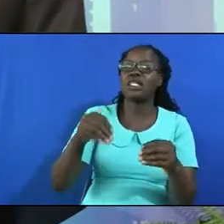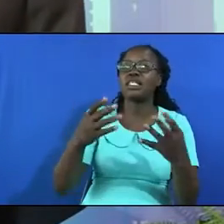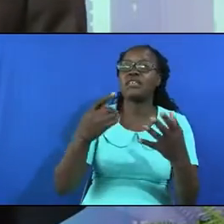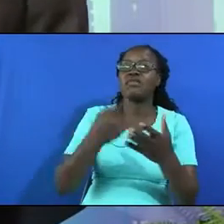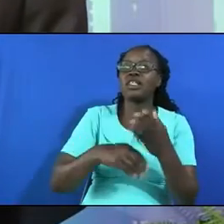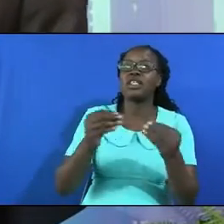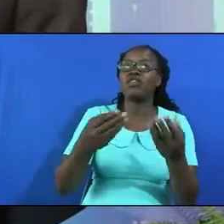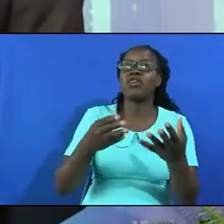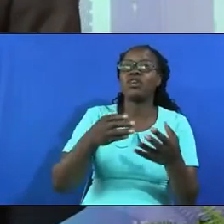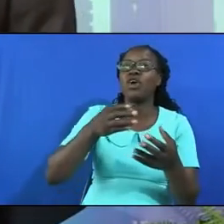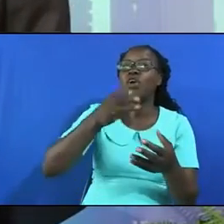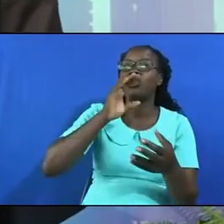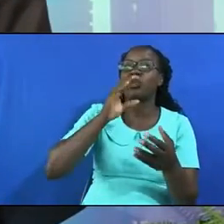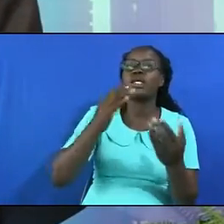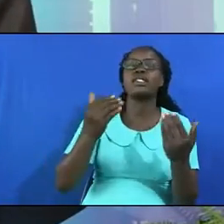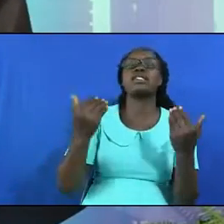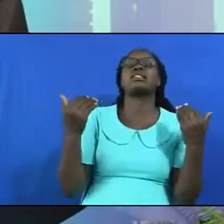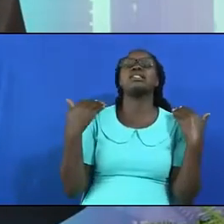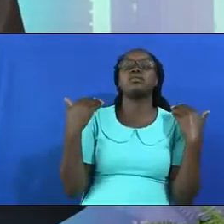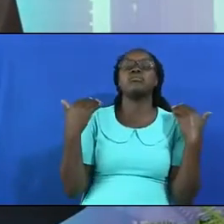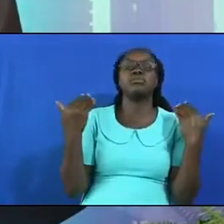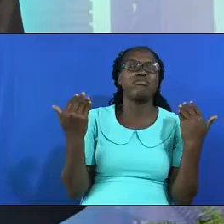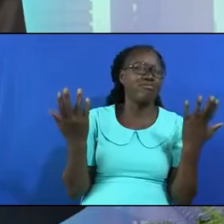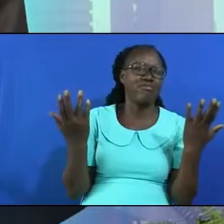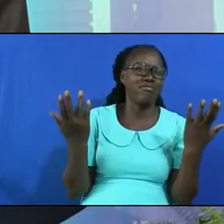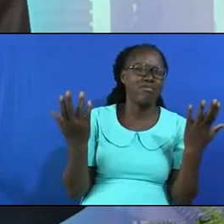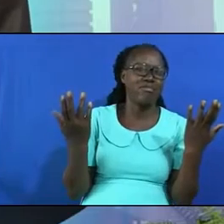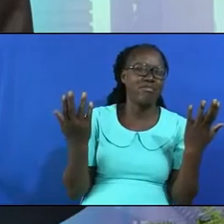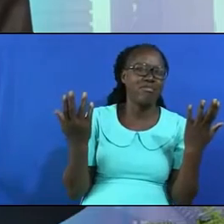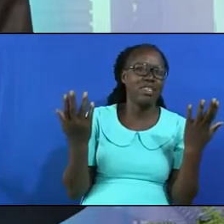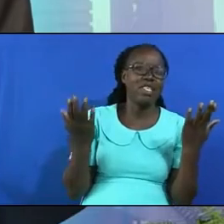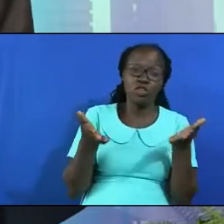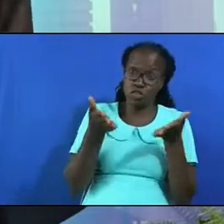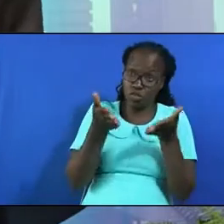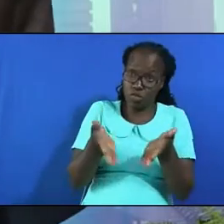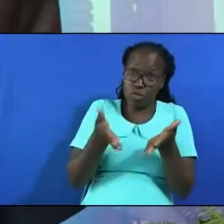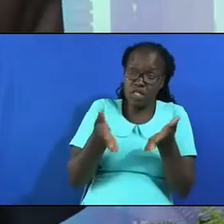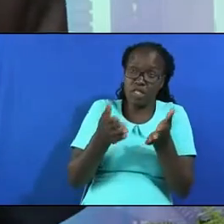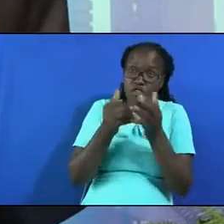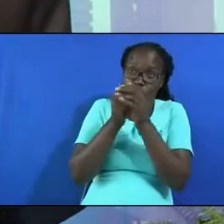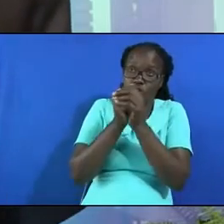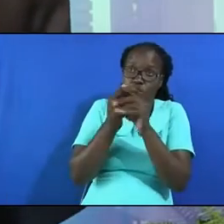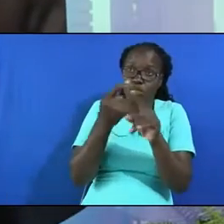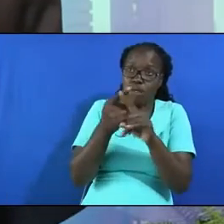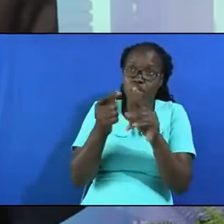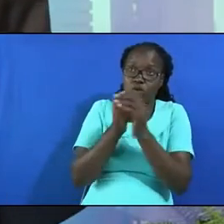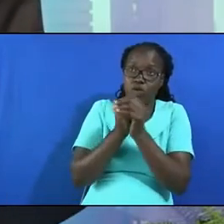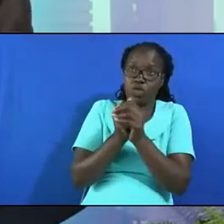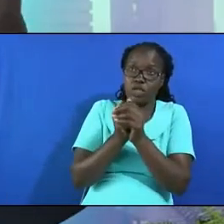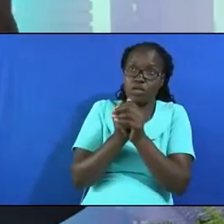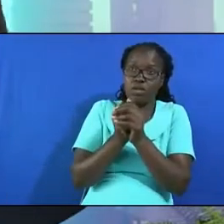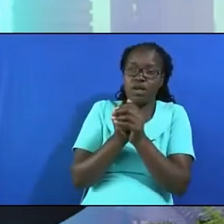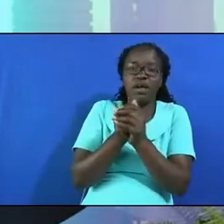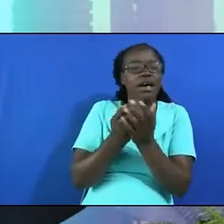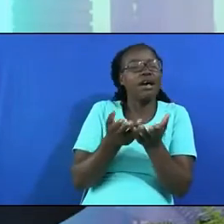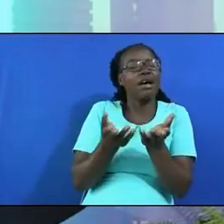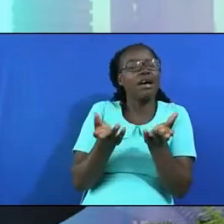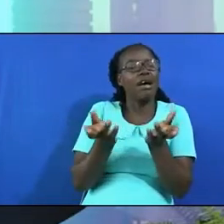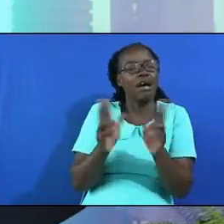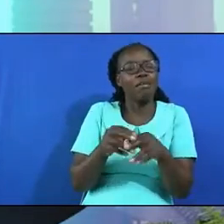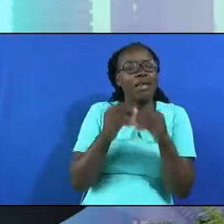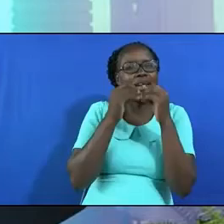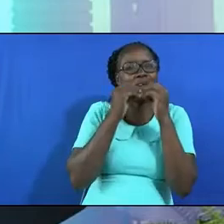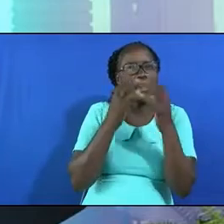you can drink and sleep, you will be present for worship, but worship has not taken